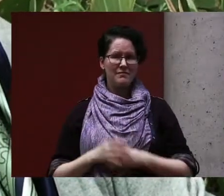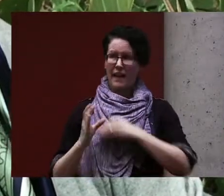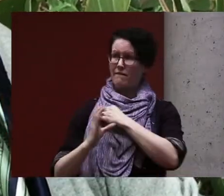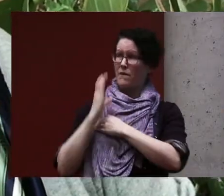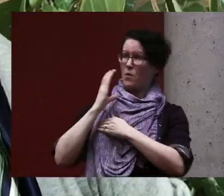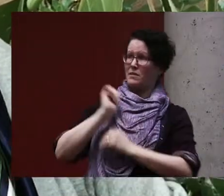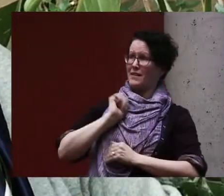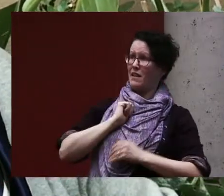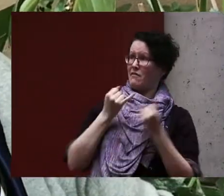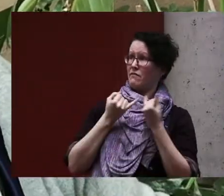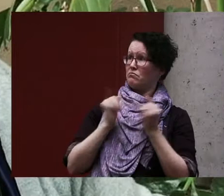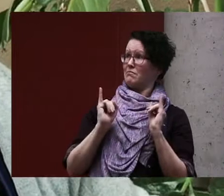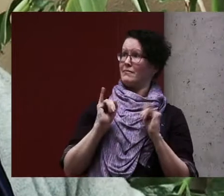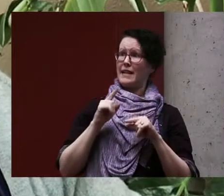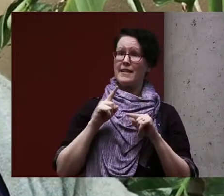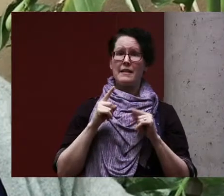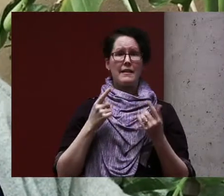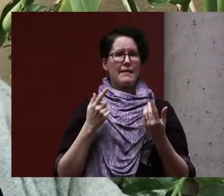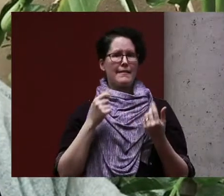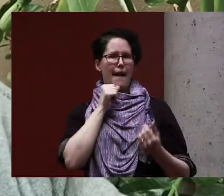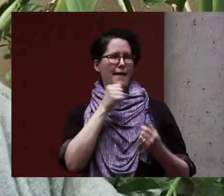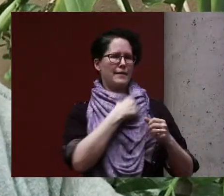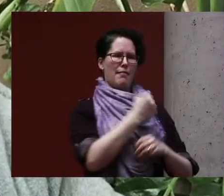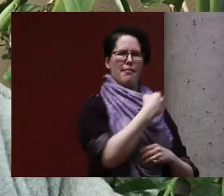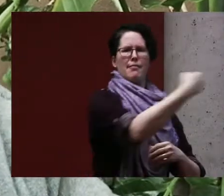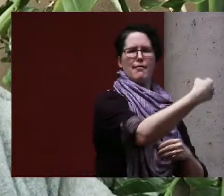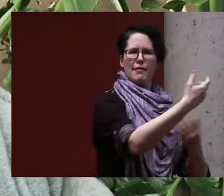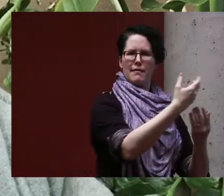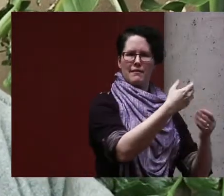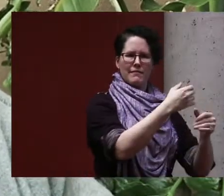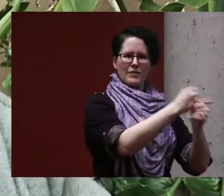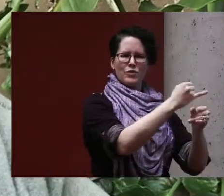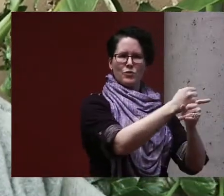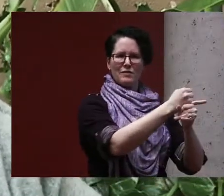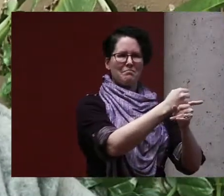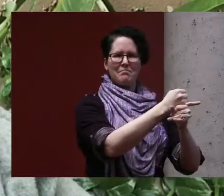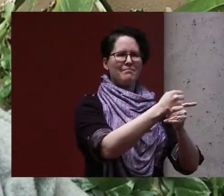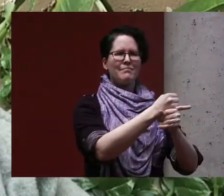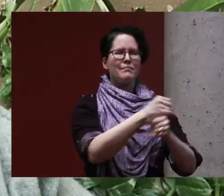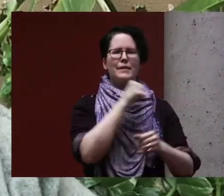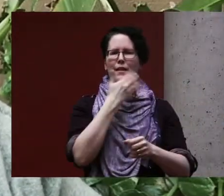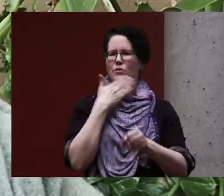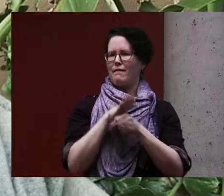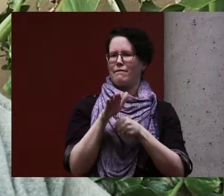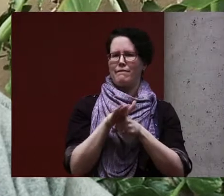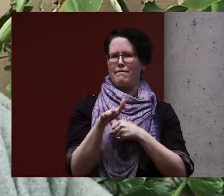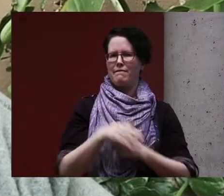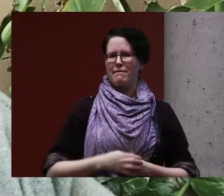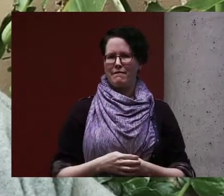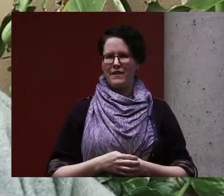up our freedom as the quid pro quo. You've heard it today. It's